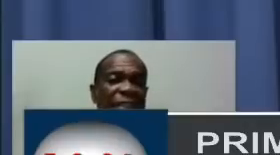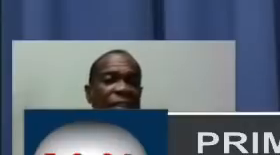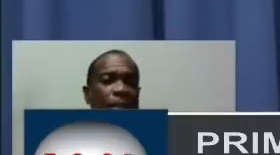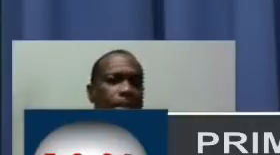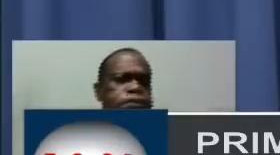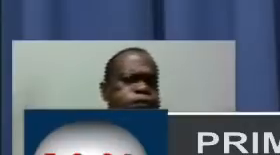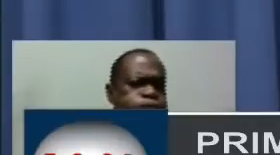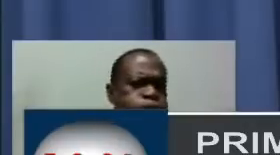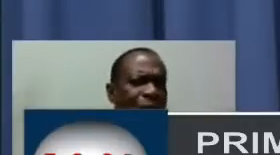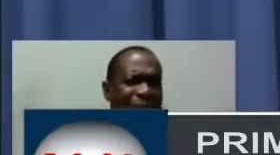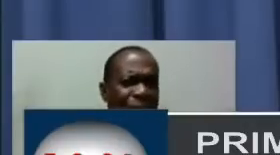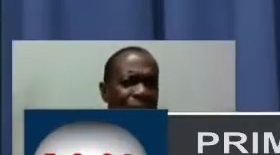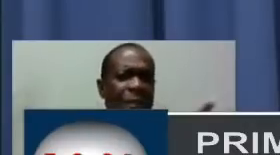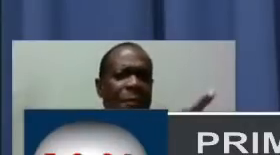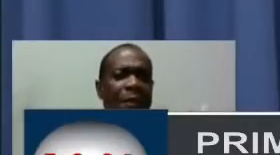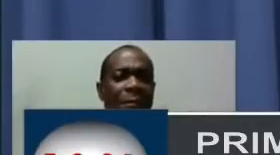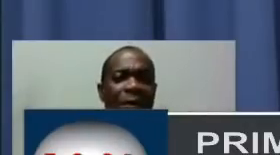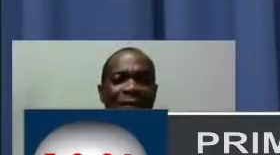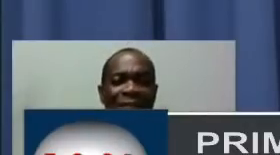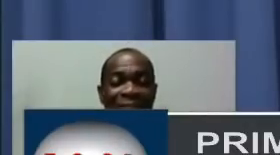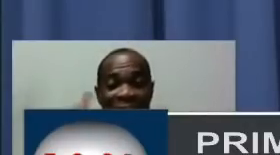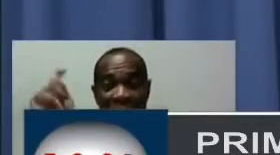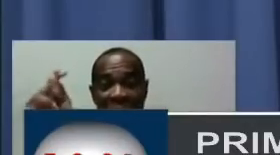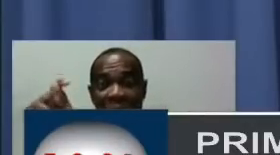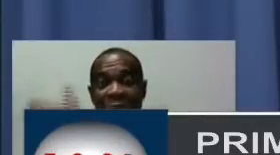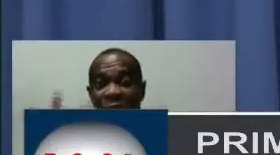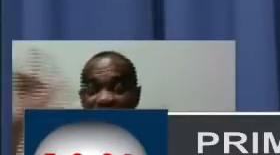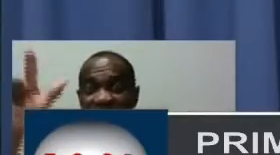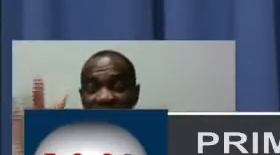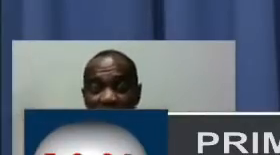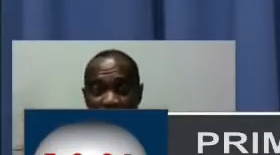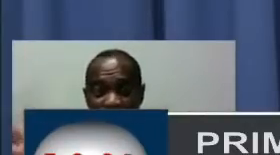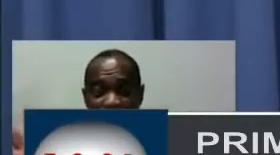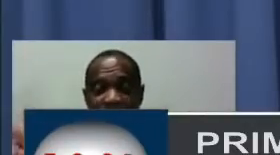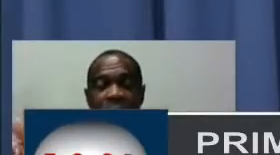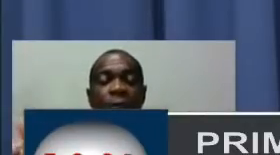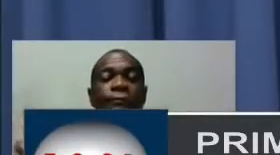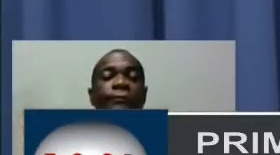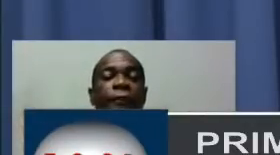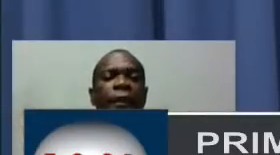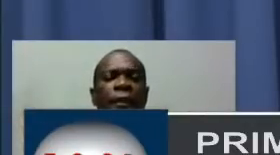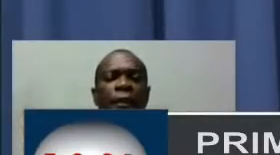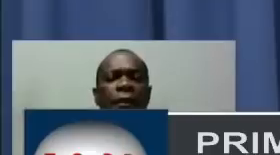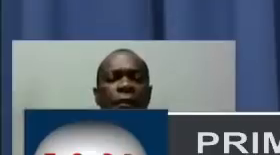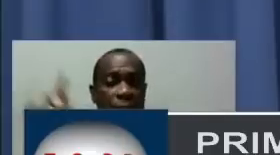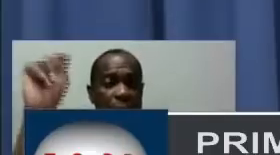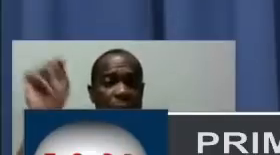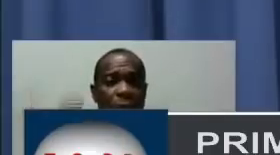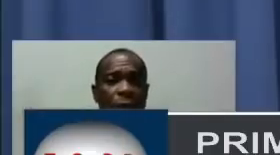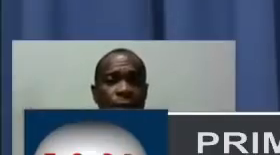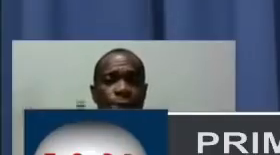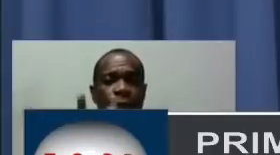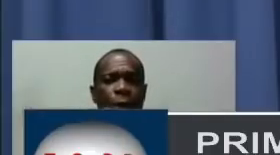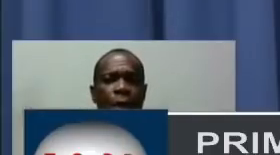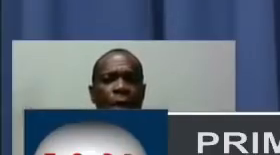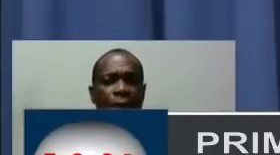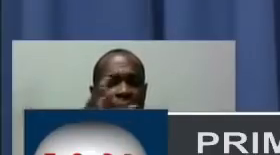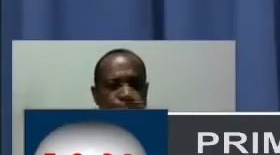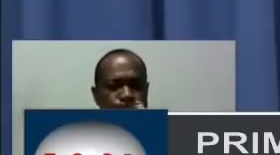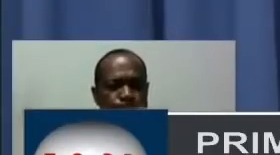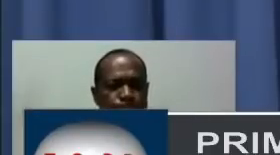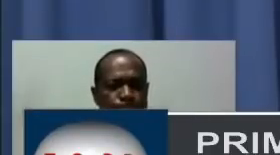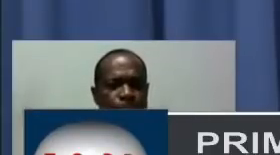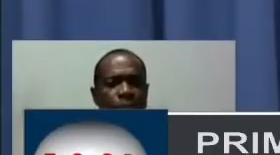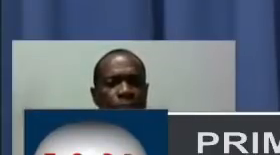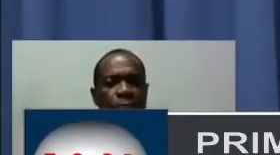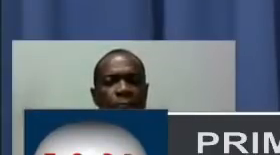separation specially. In Tobago, there are 4 levels of care. 1, ICU,